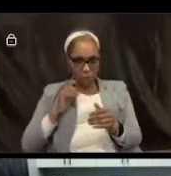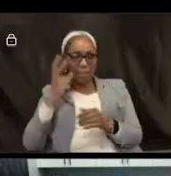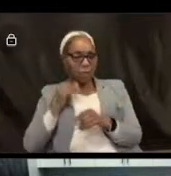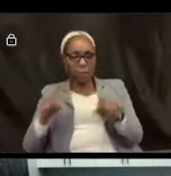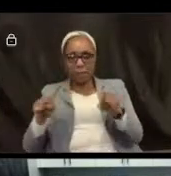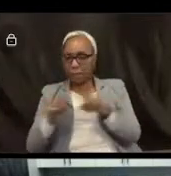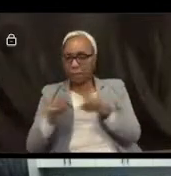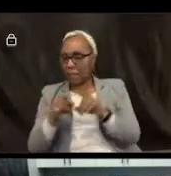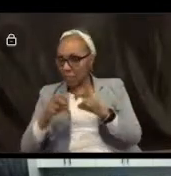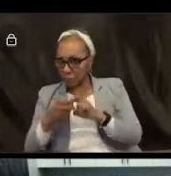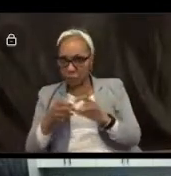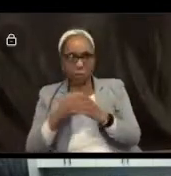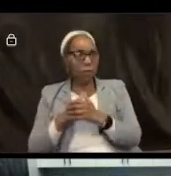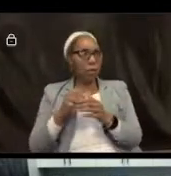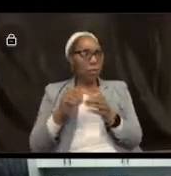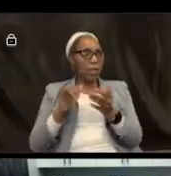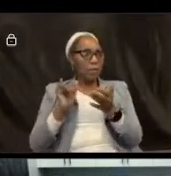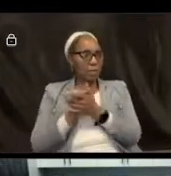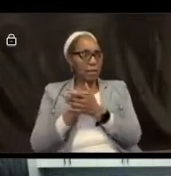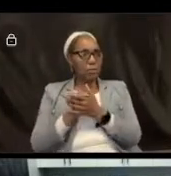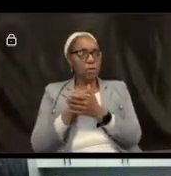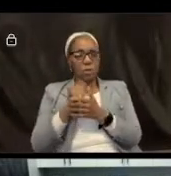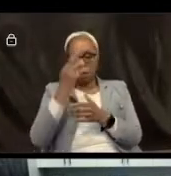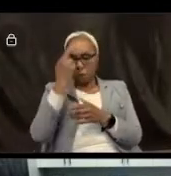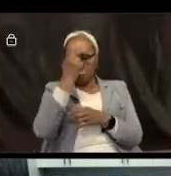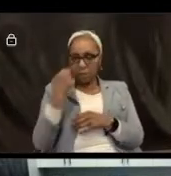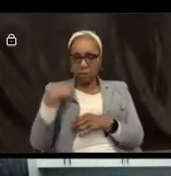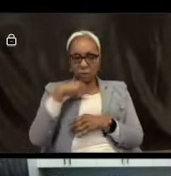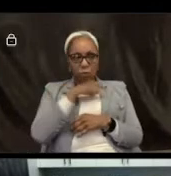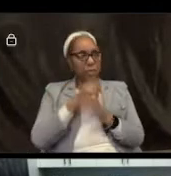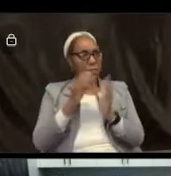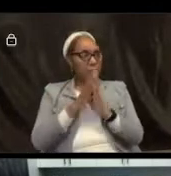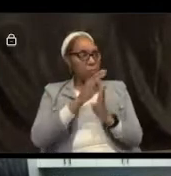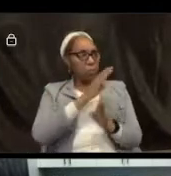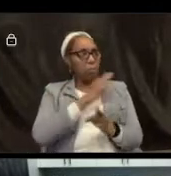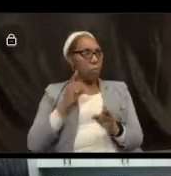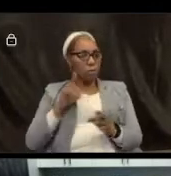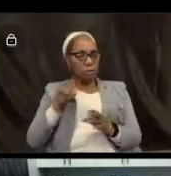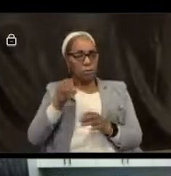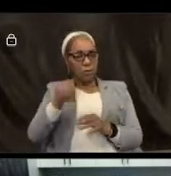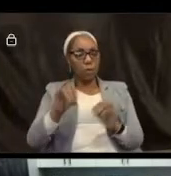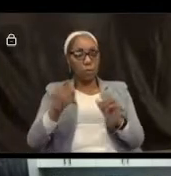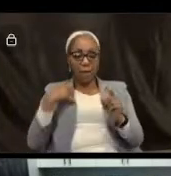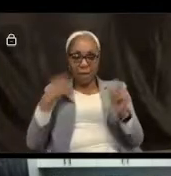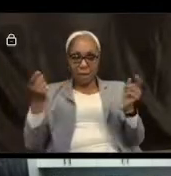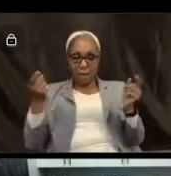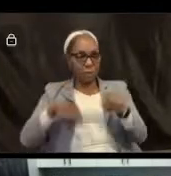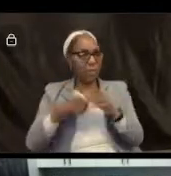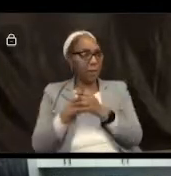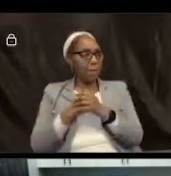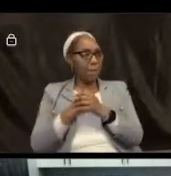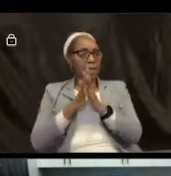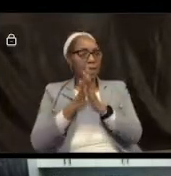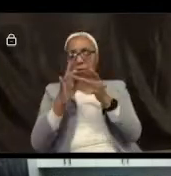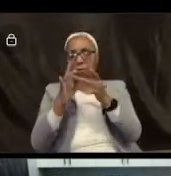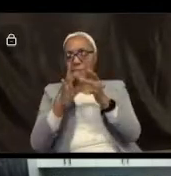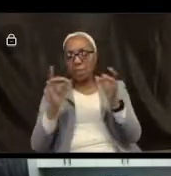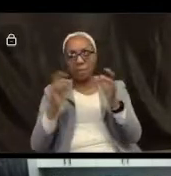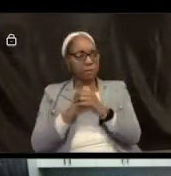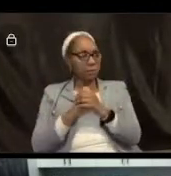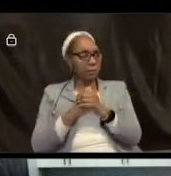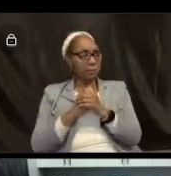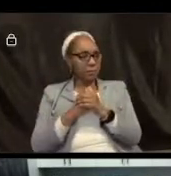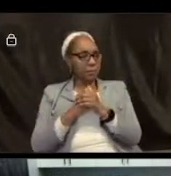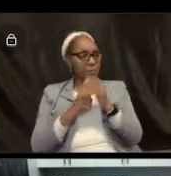we meet where the board meets to do so. And so I agree with a lot of the comments too,